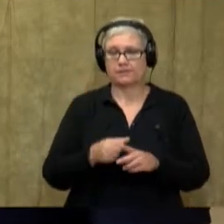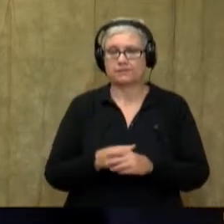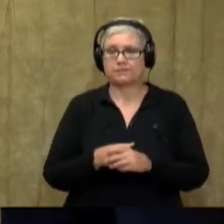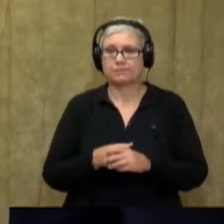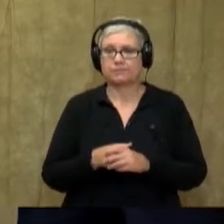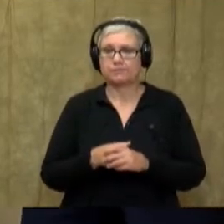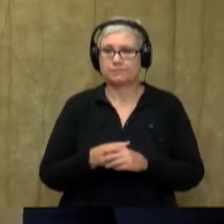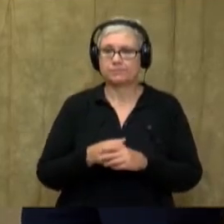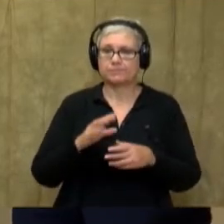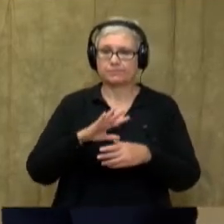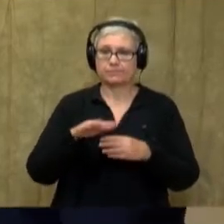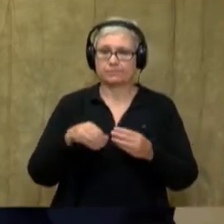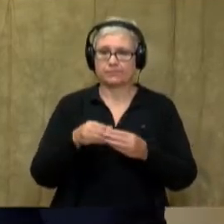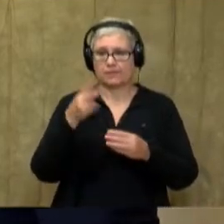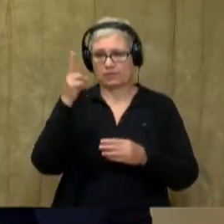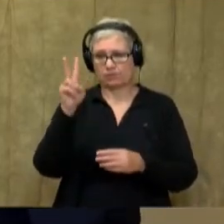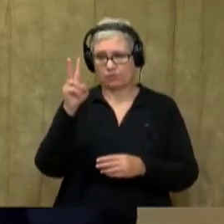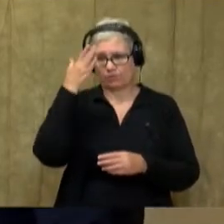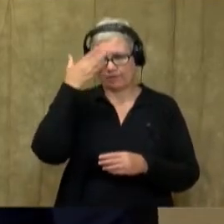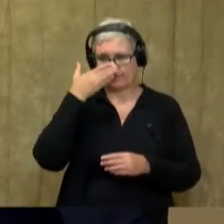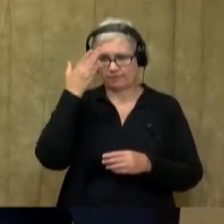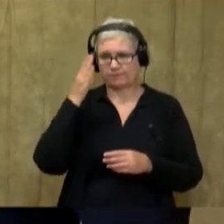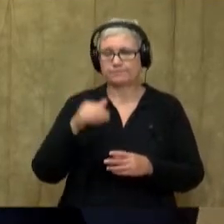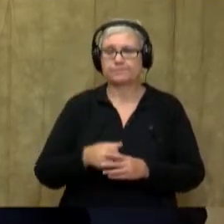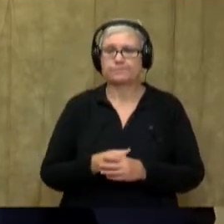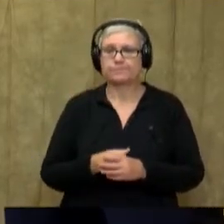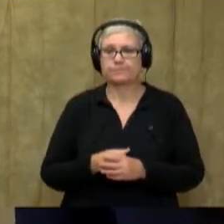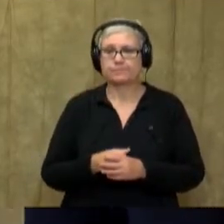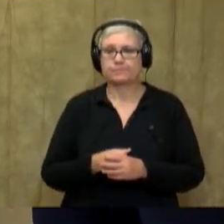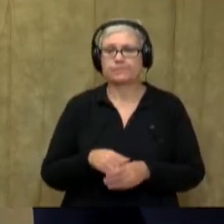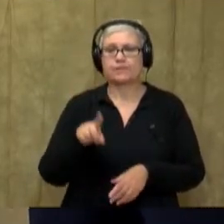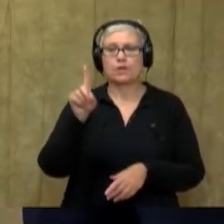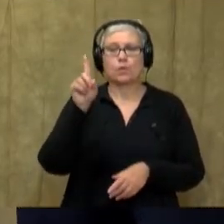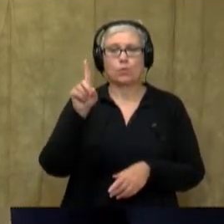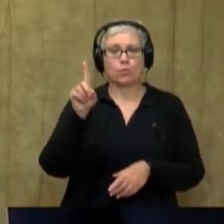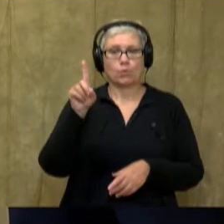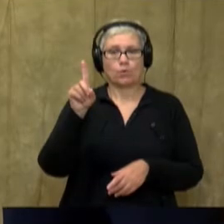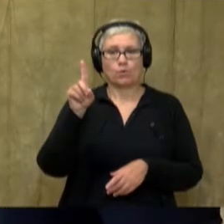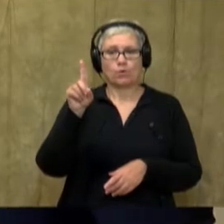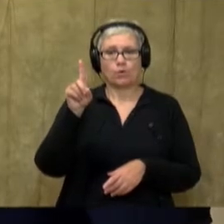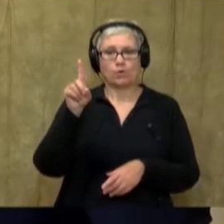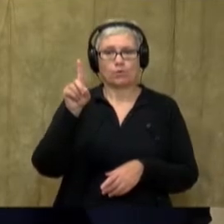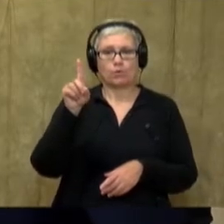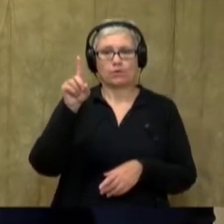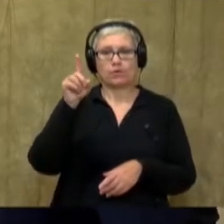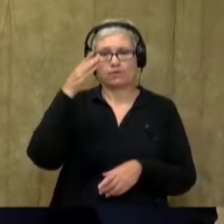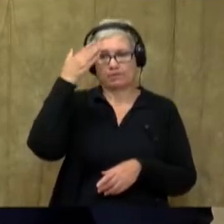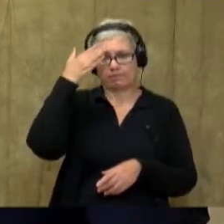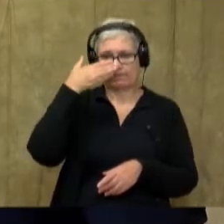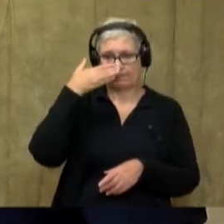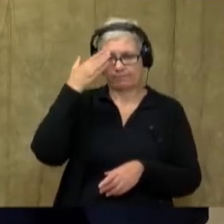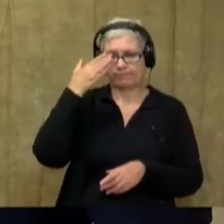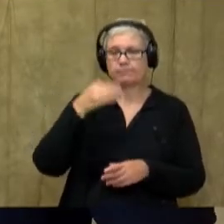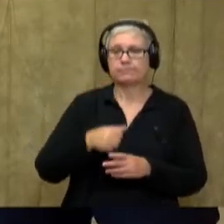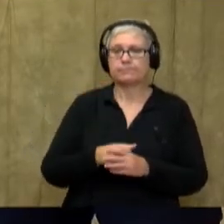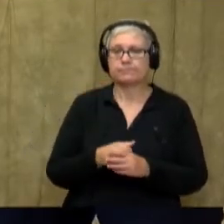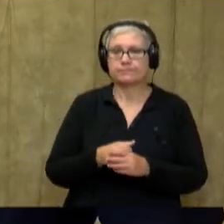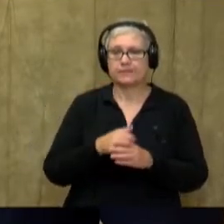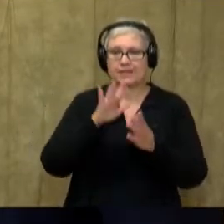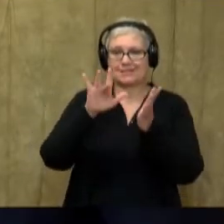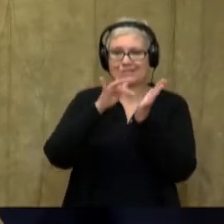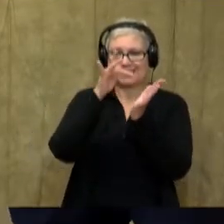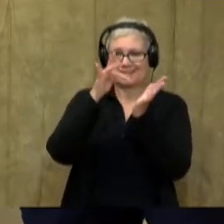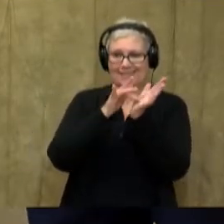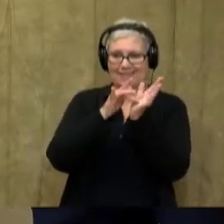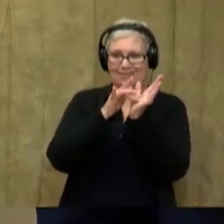total cubes that have 2 faces painted. If I'm looking at 1 face painted on a 5 by 5 by 5, that's the very center